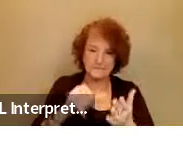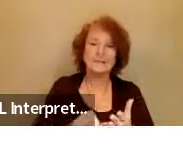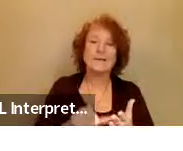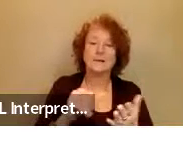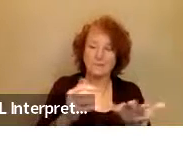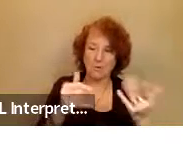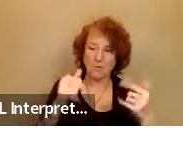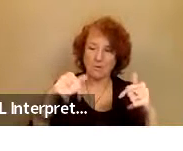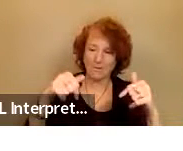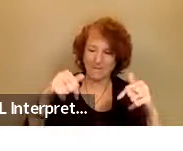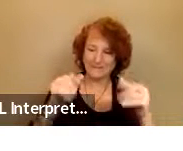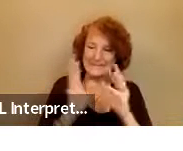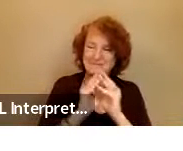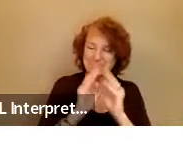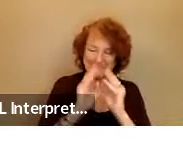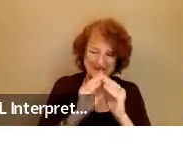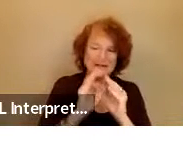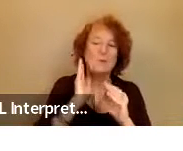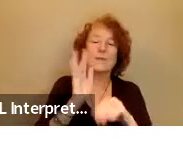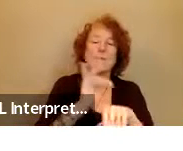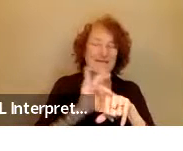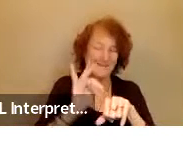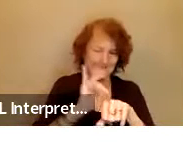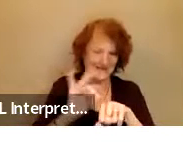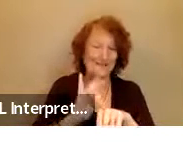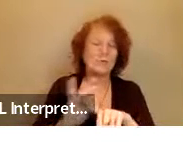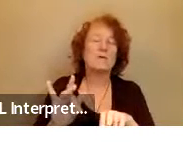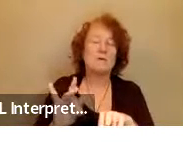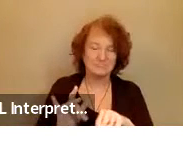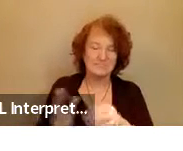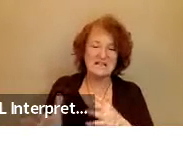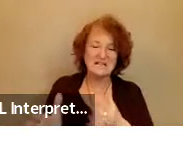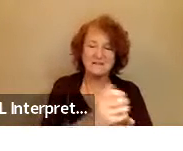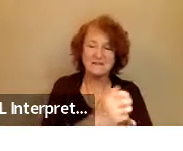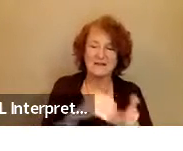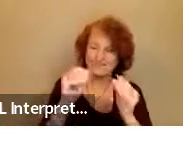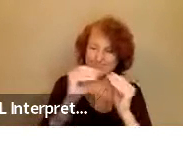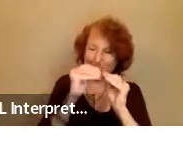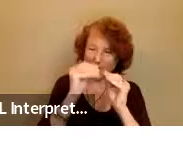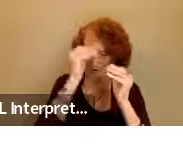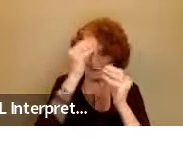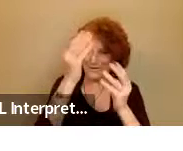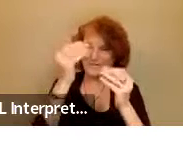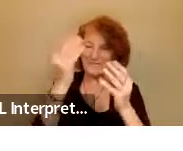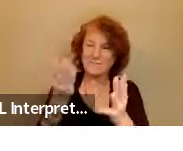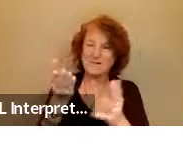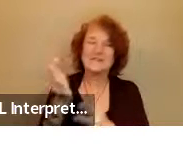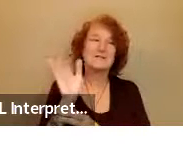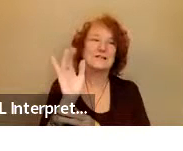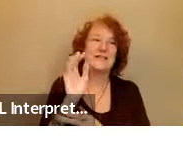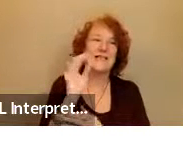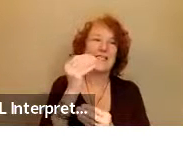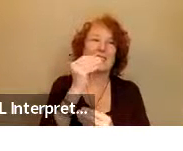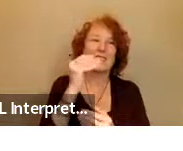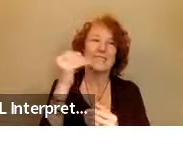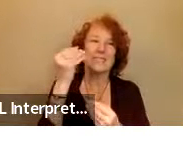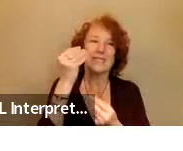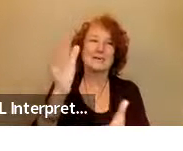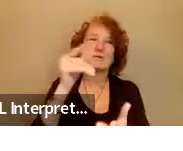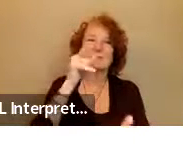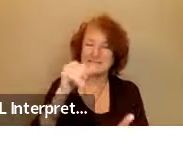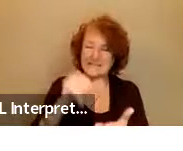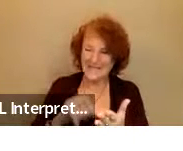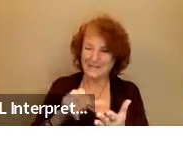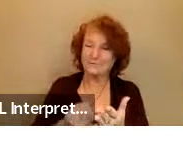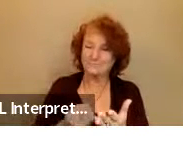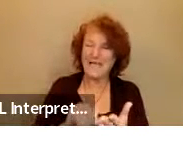to you, and you can get more information as it becomes available. We'll drop that into the chat so you can find it on our